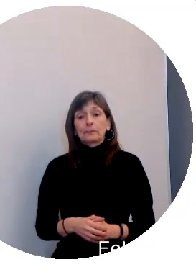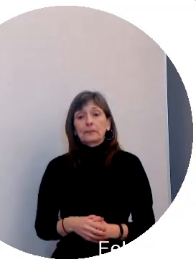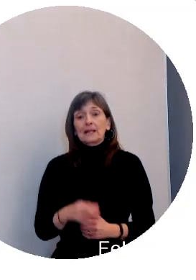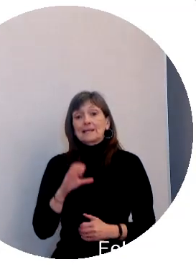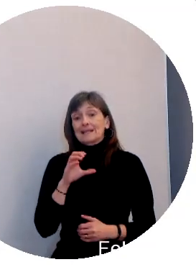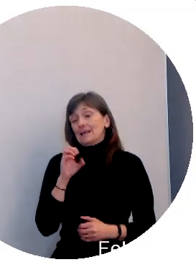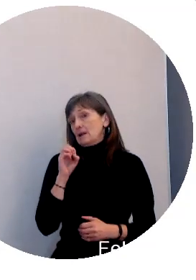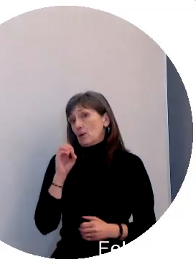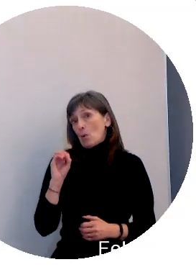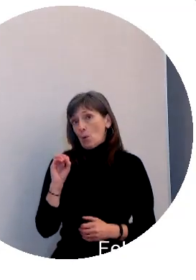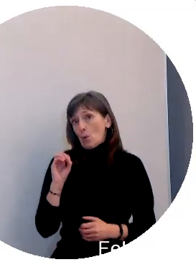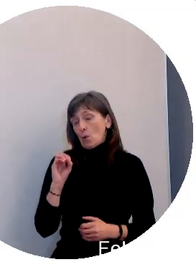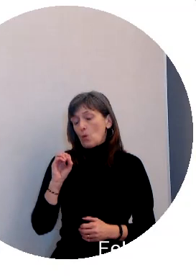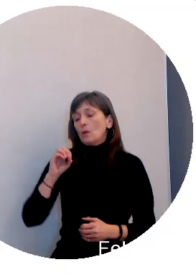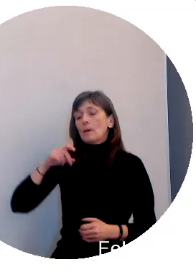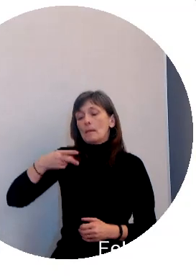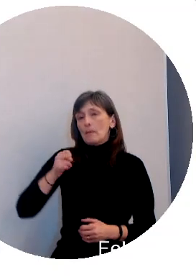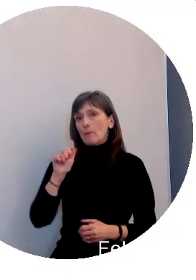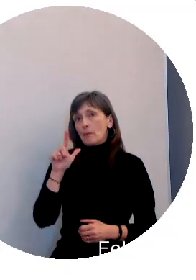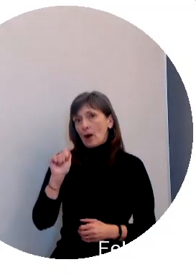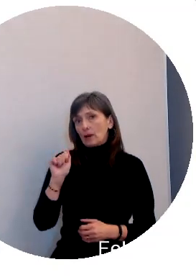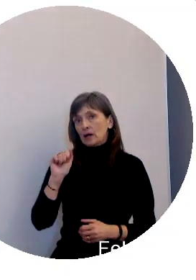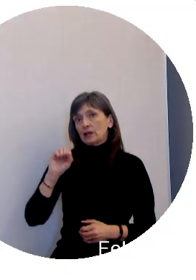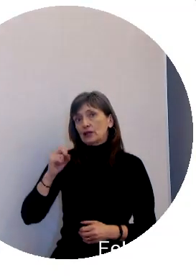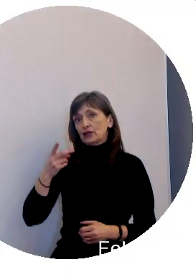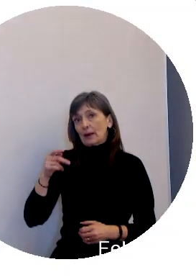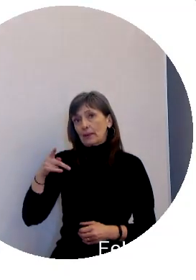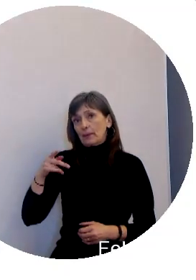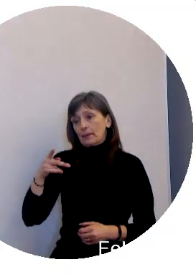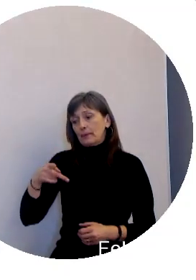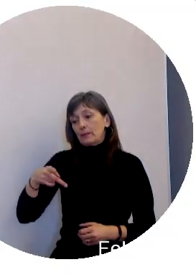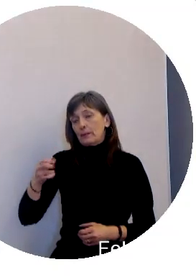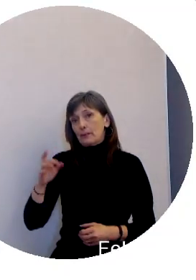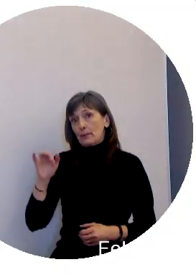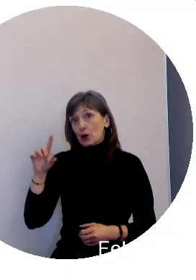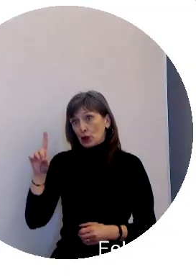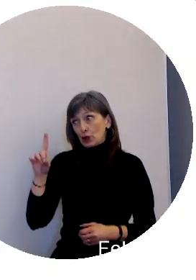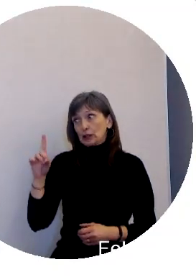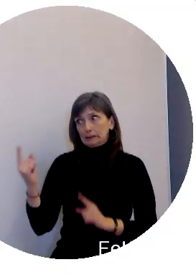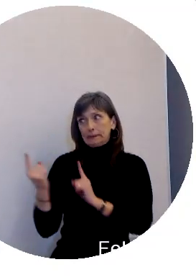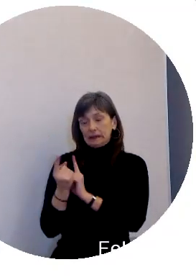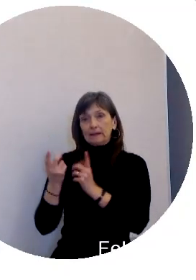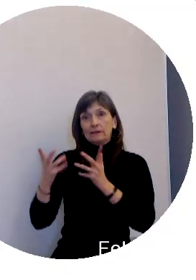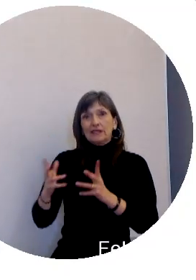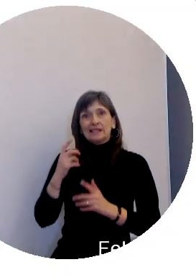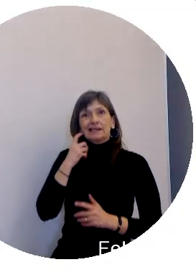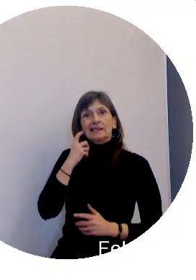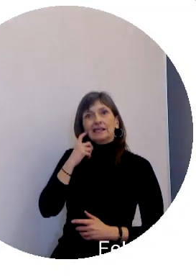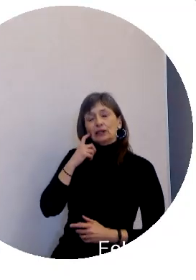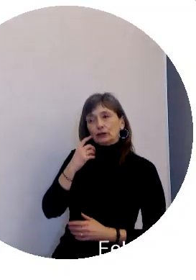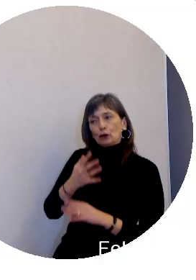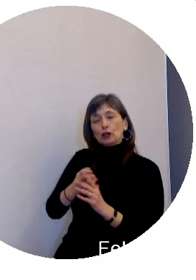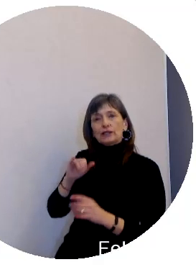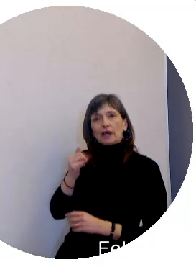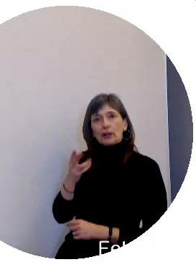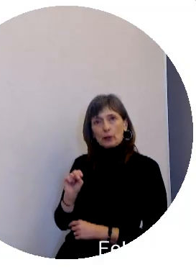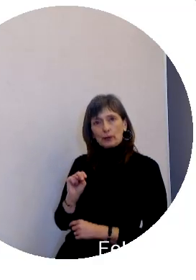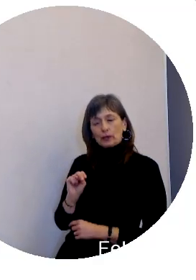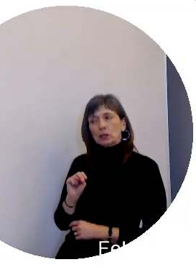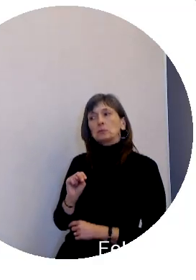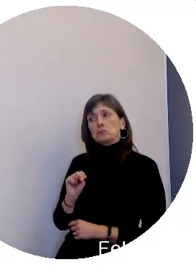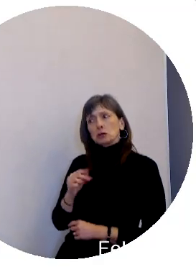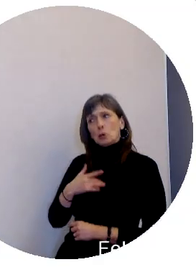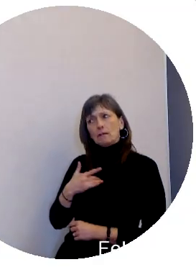the CEO, Ms. Paula Shepherd, met with us in early January, and we are really looking forward to